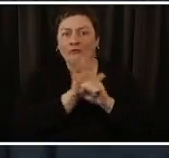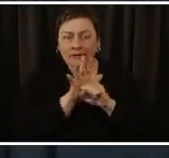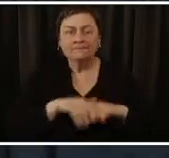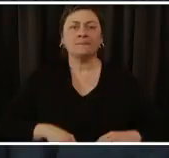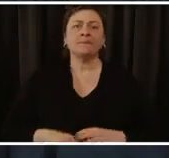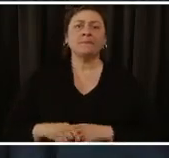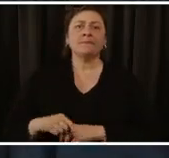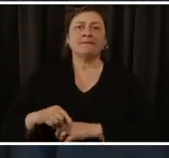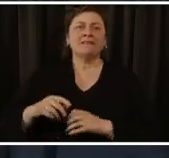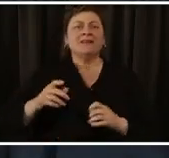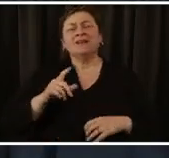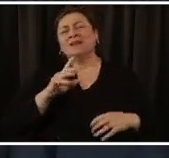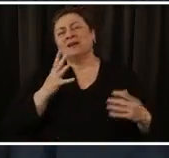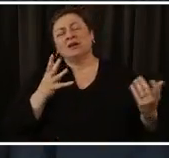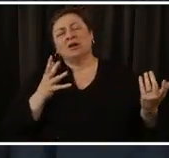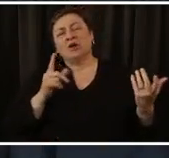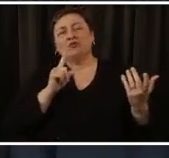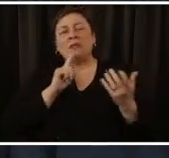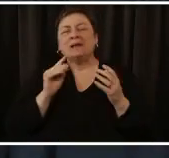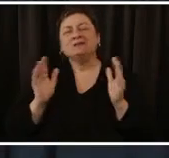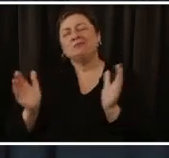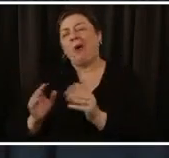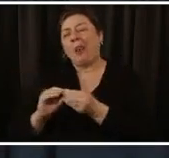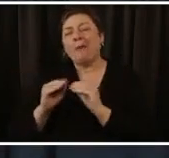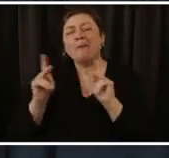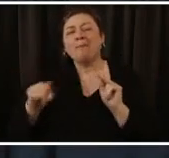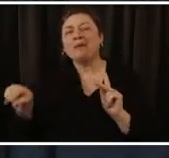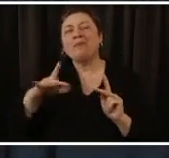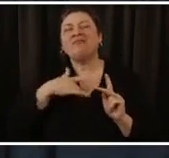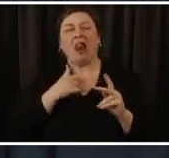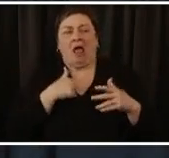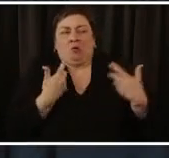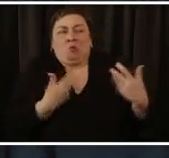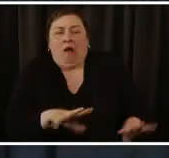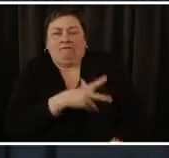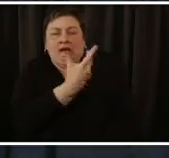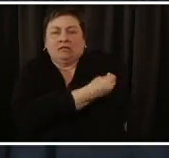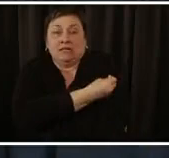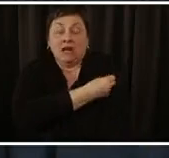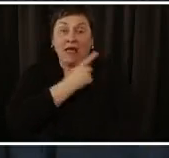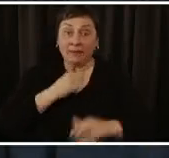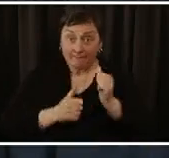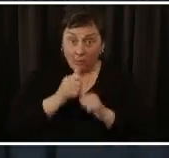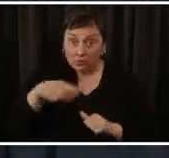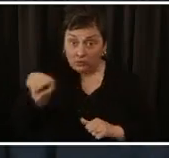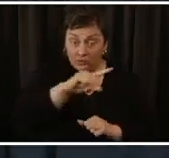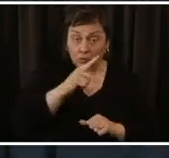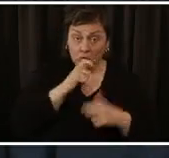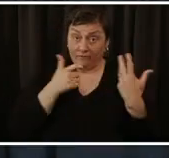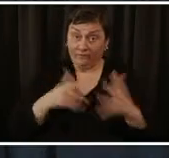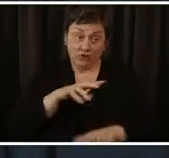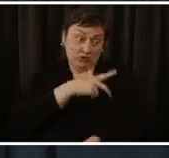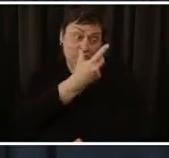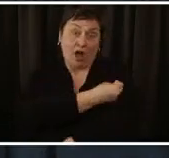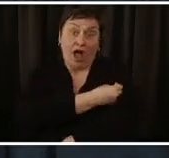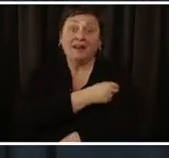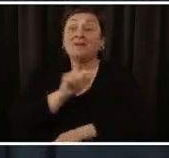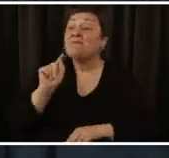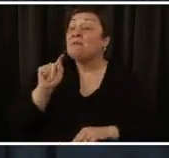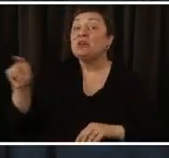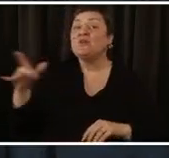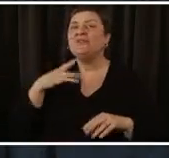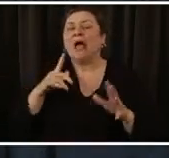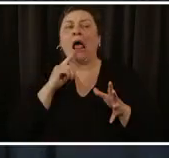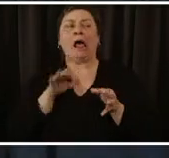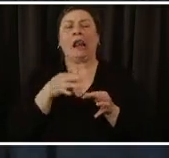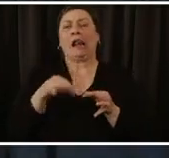There's a relatively small number of people that don't want the vaccination. For most of you out there, some of you have gotten it. For those of you who've been putting it off, now's the time to get